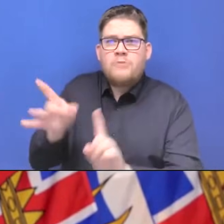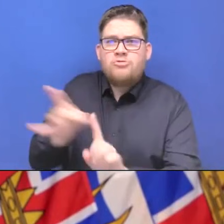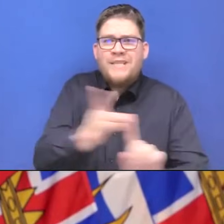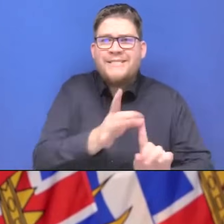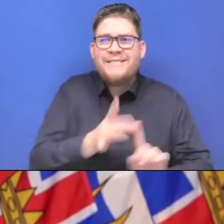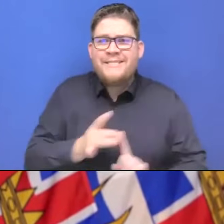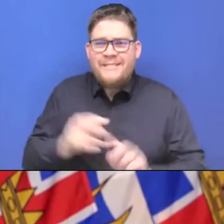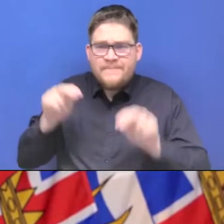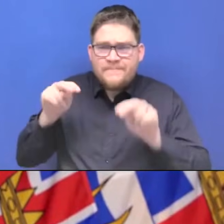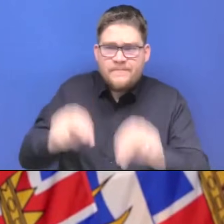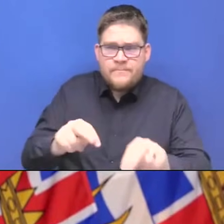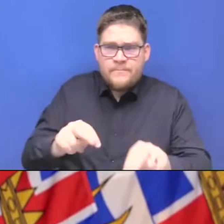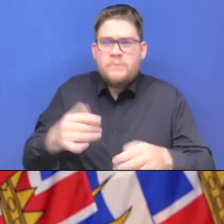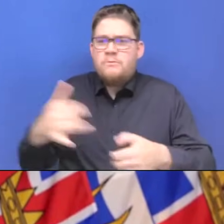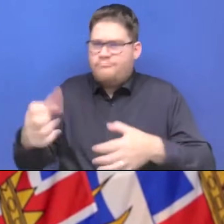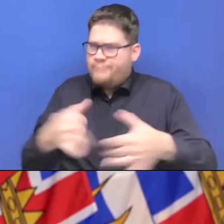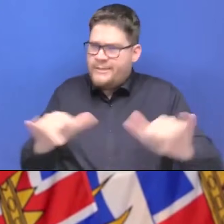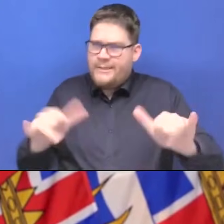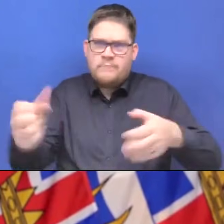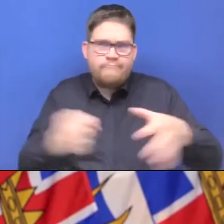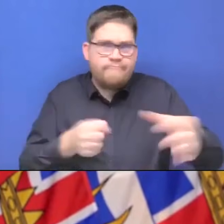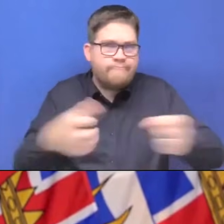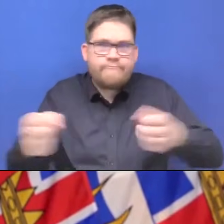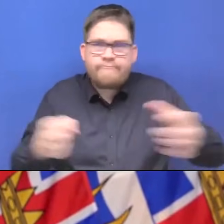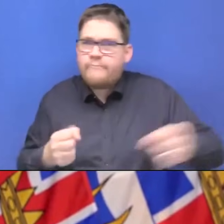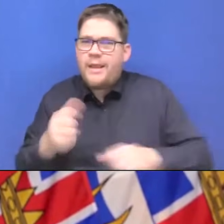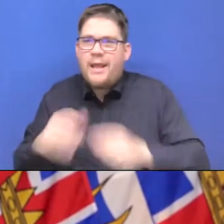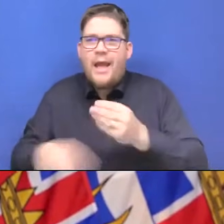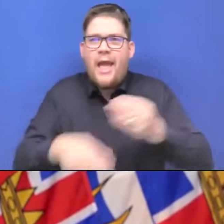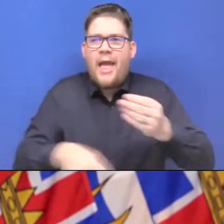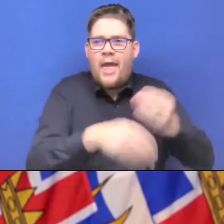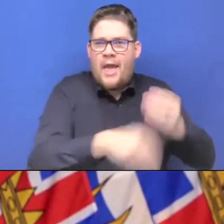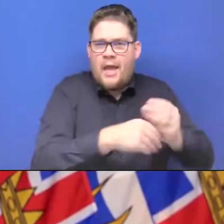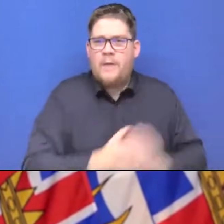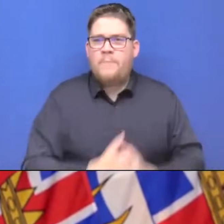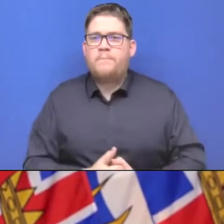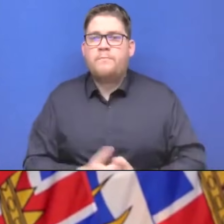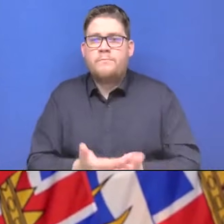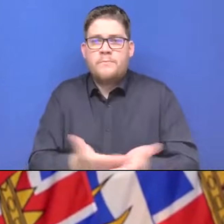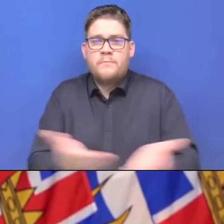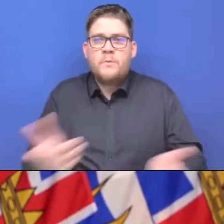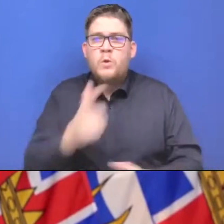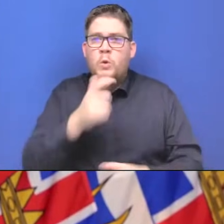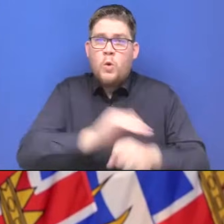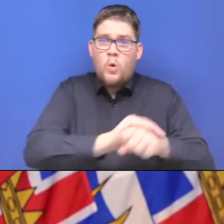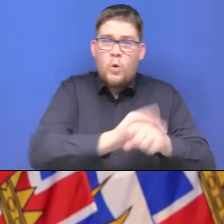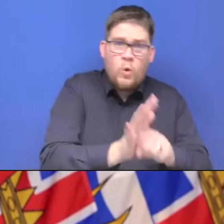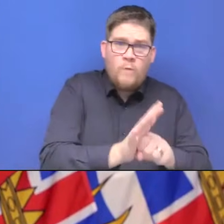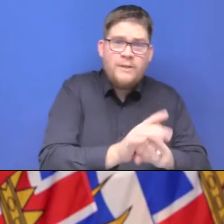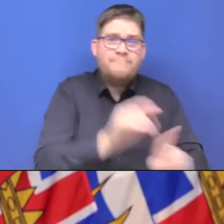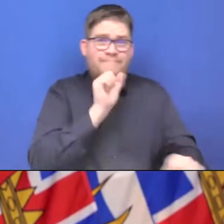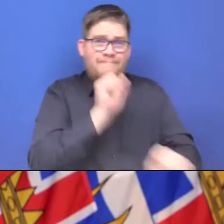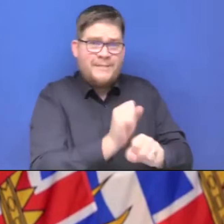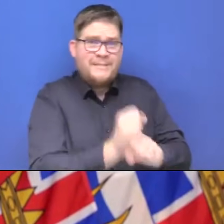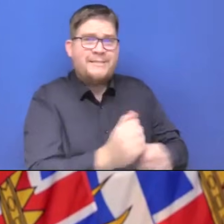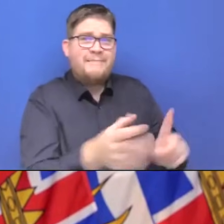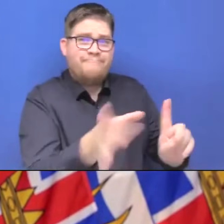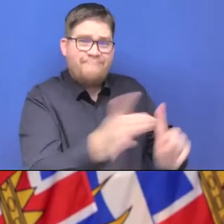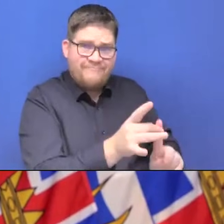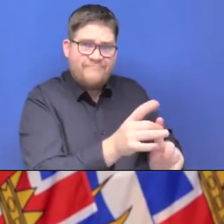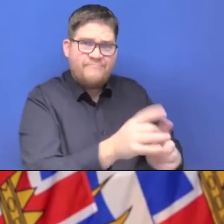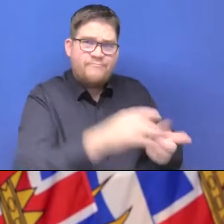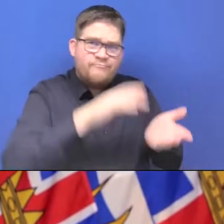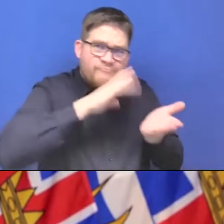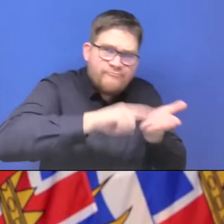hire contact tracing to support people who test positive for COVID-19. We've added 20 contact tracers this past week, bringing